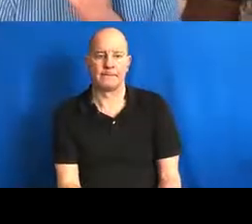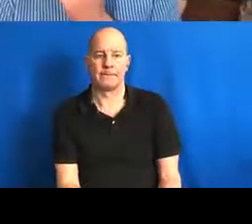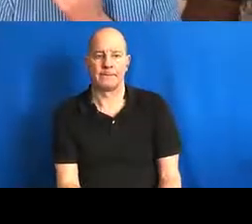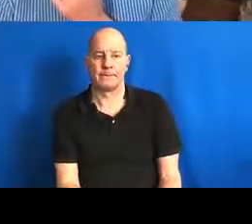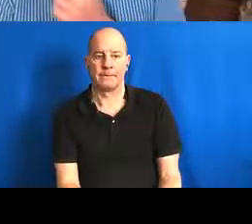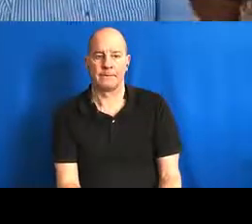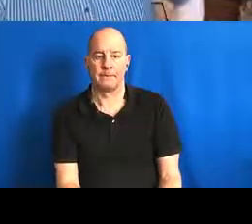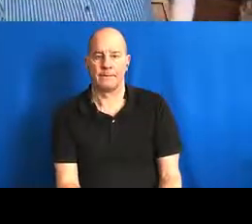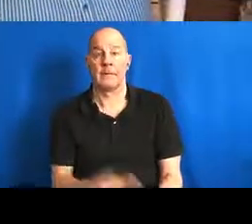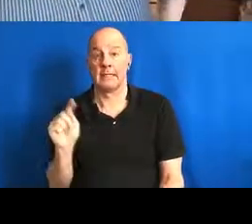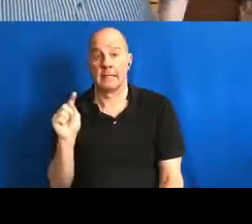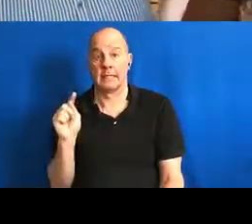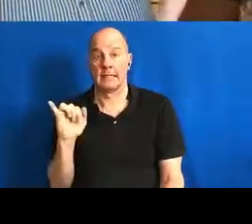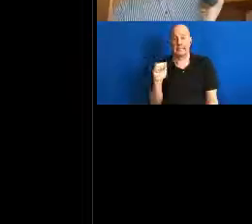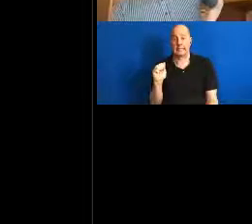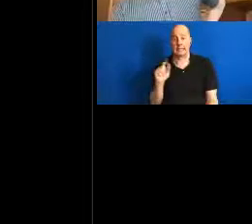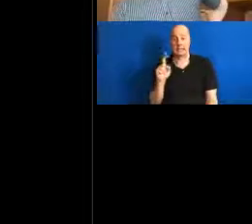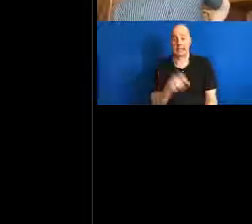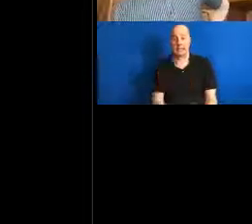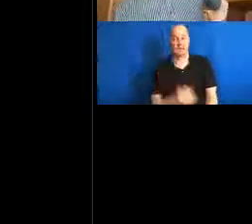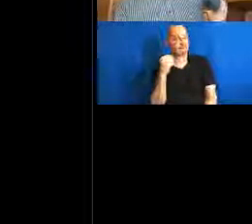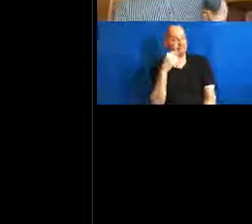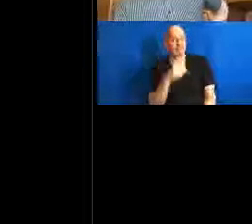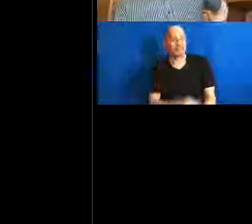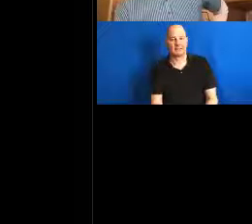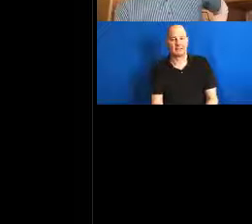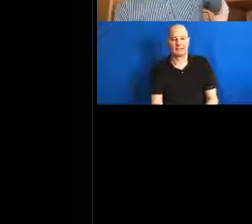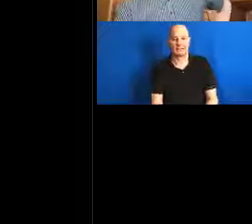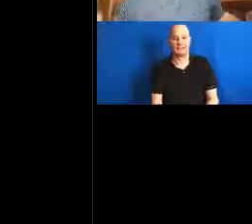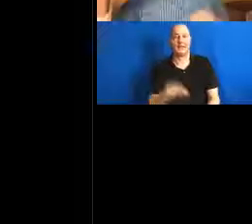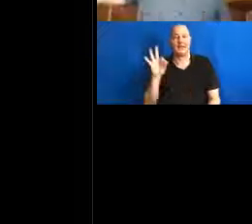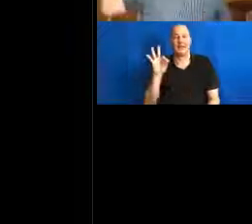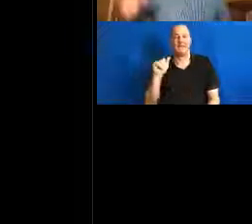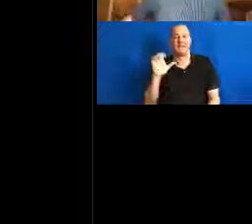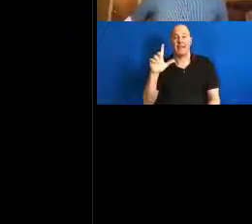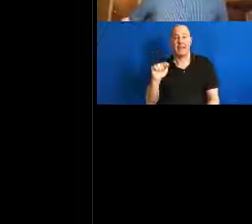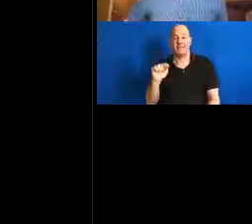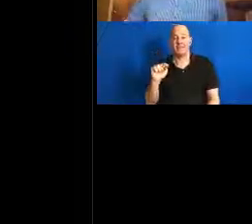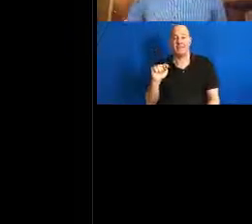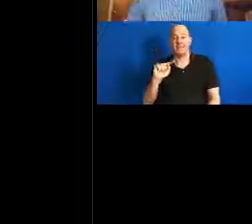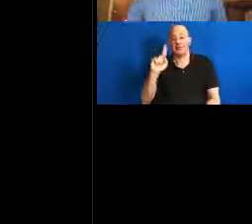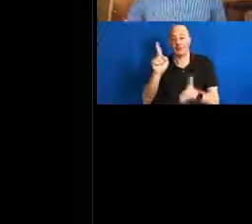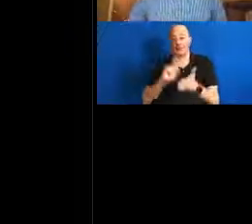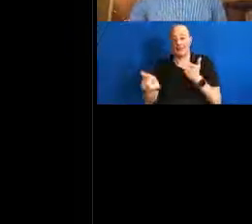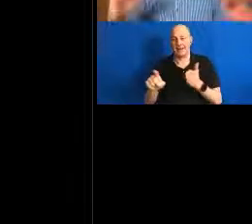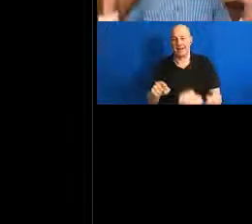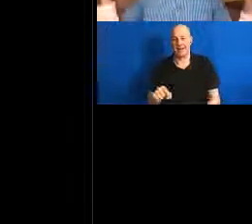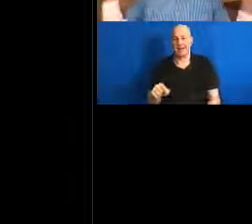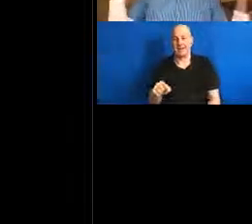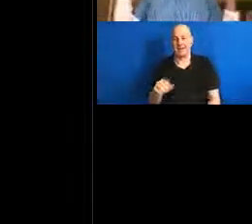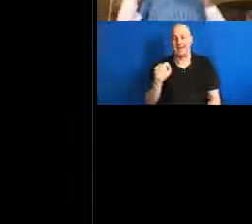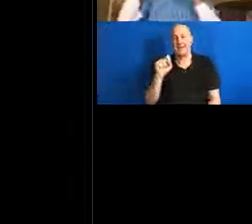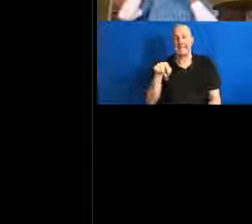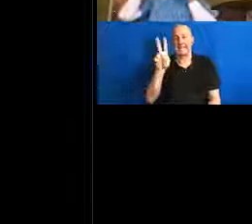Tia, is there any? Yes, we got a fact check. Stevie is the owner. Come on now, gotta support